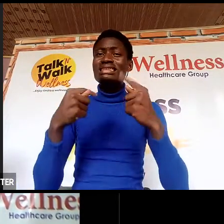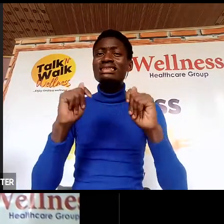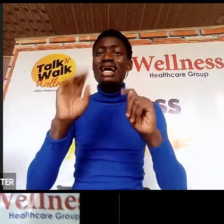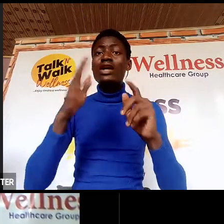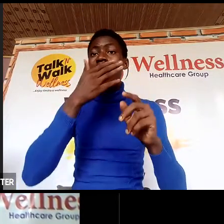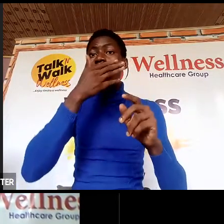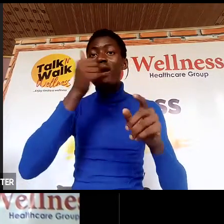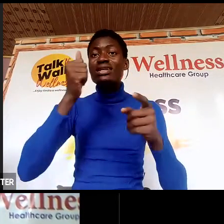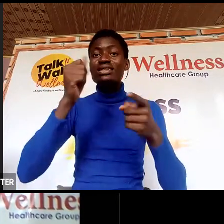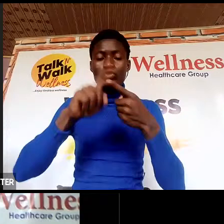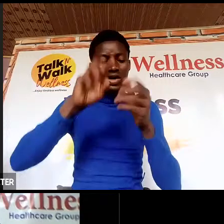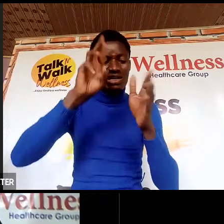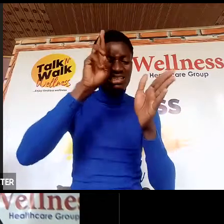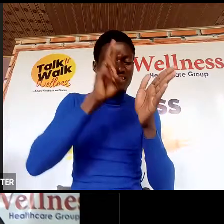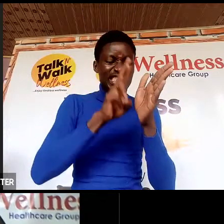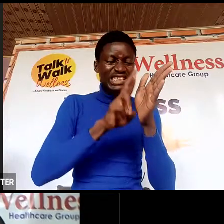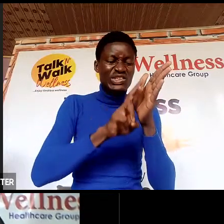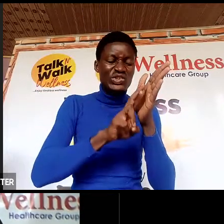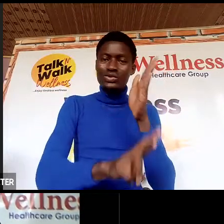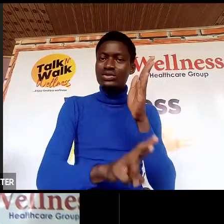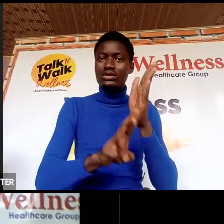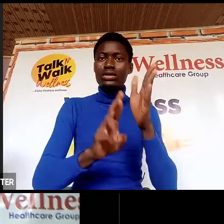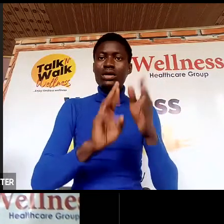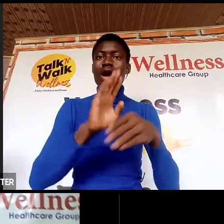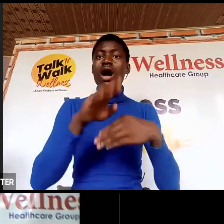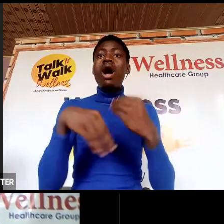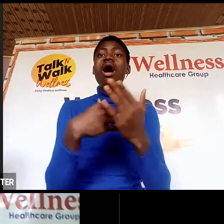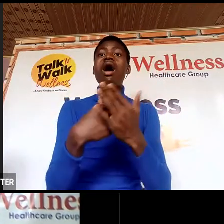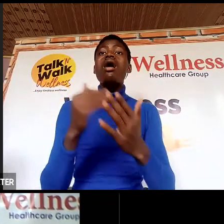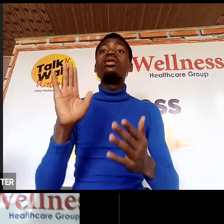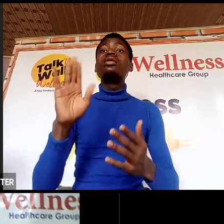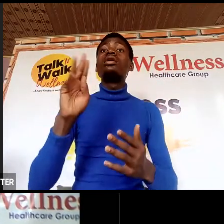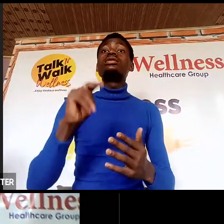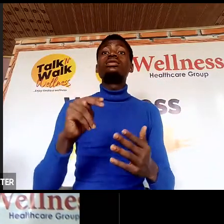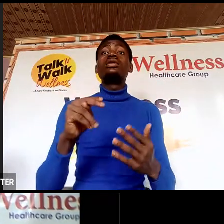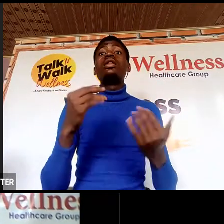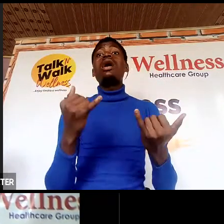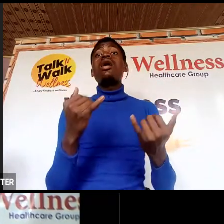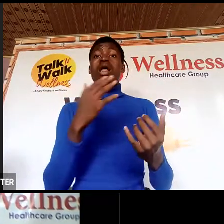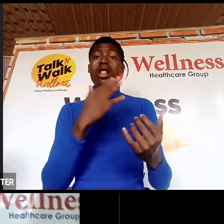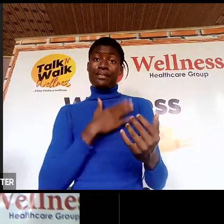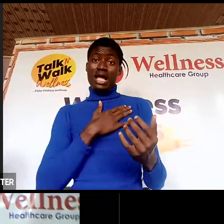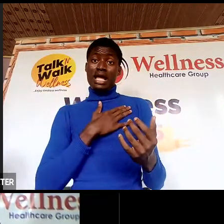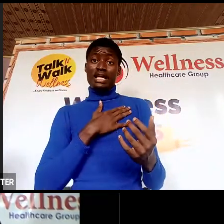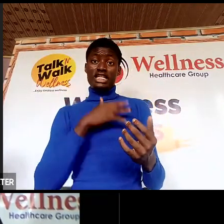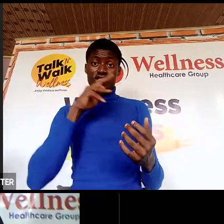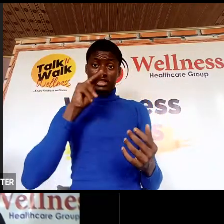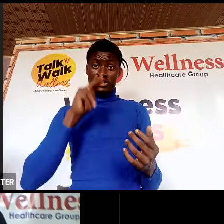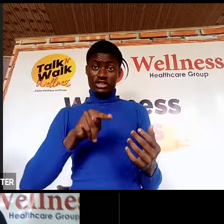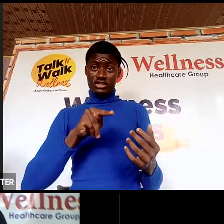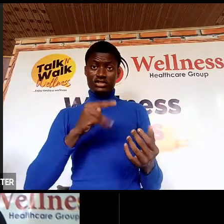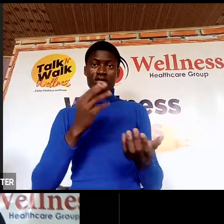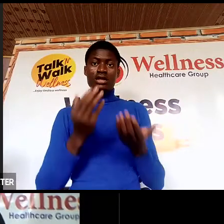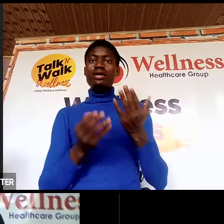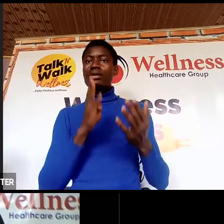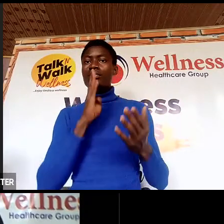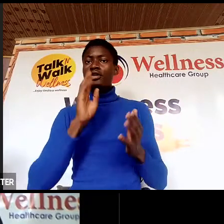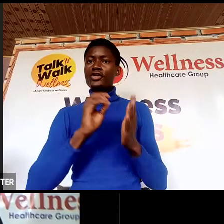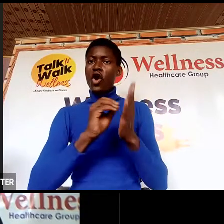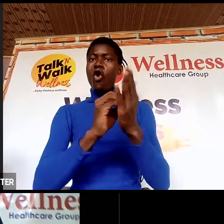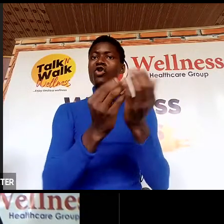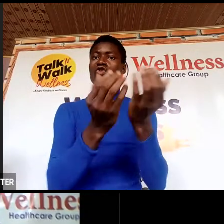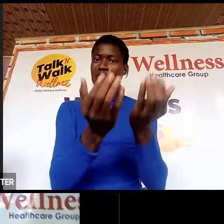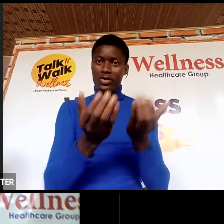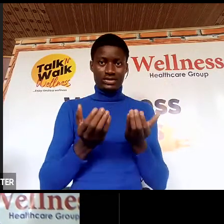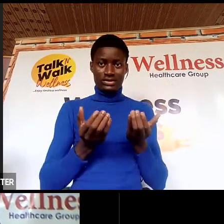might be your own wants. Your own wants might be my own needs. So it's a personal thing. But try your best to see how you can shave your expenses so